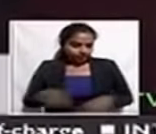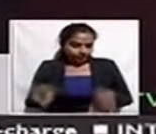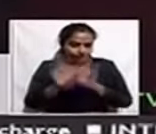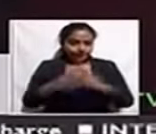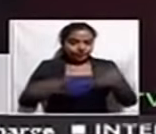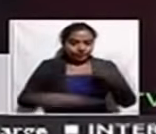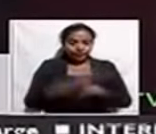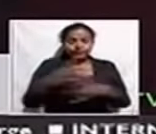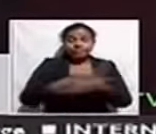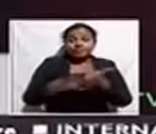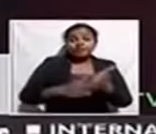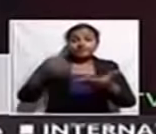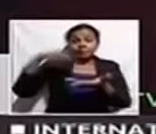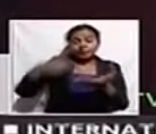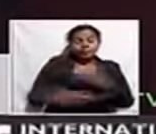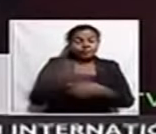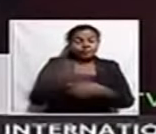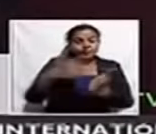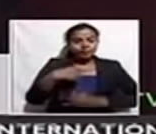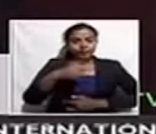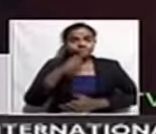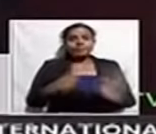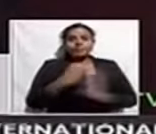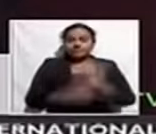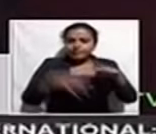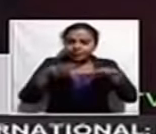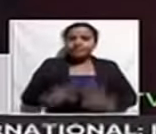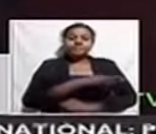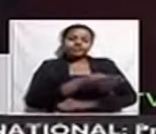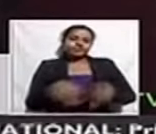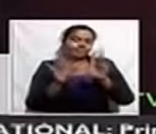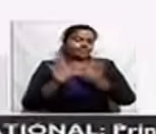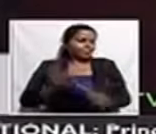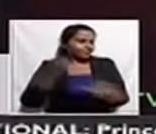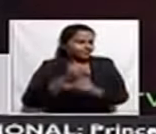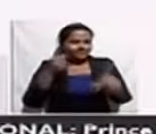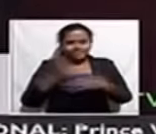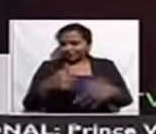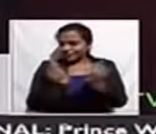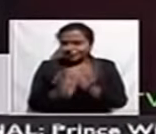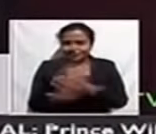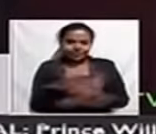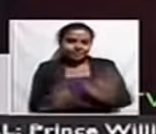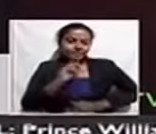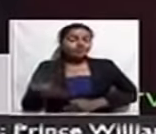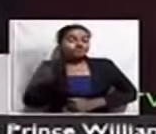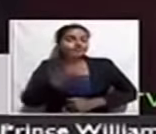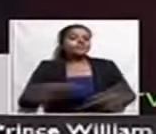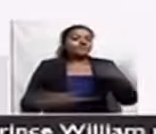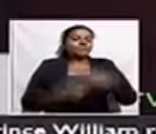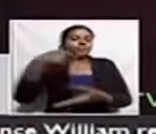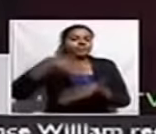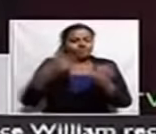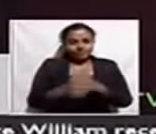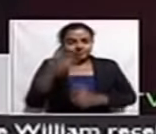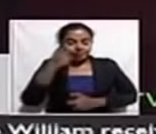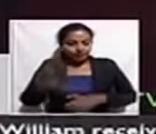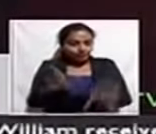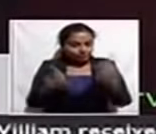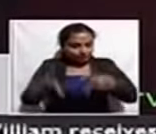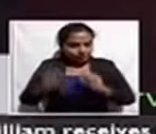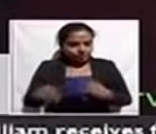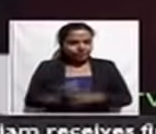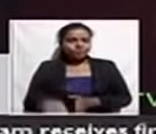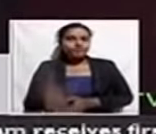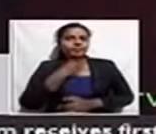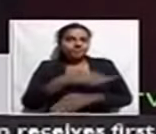part of Sri Lanka's land. It is not a threat to our sovereignty. This is a new city that is being built. It is an artificial land. There is no election in